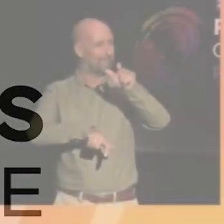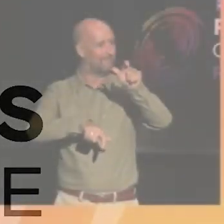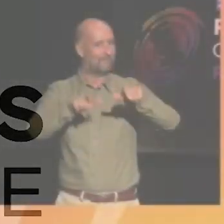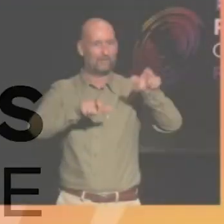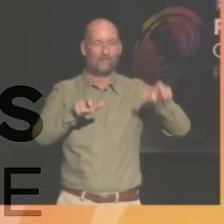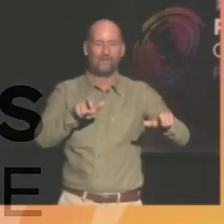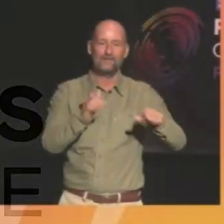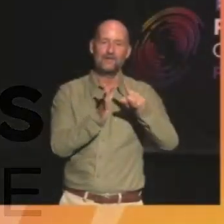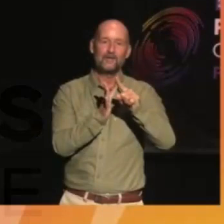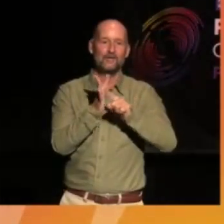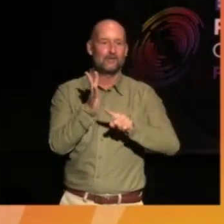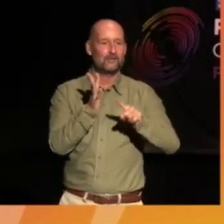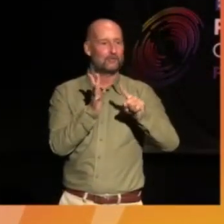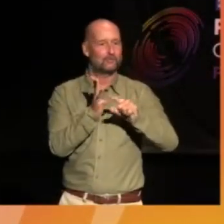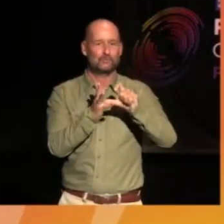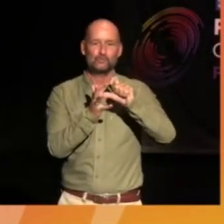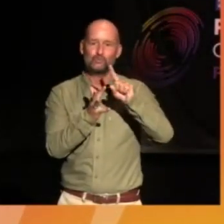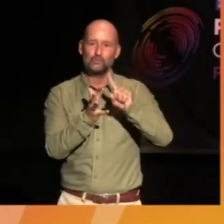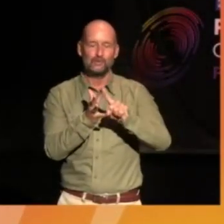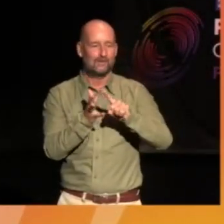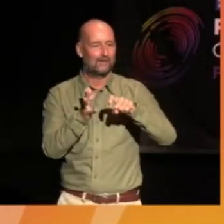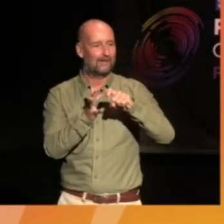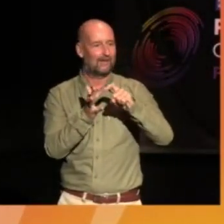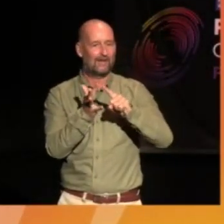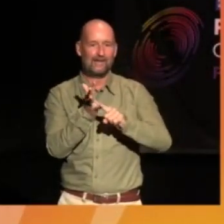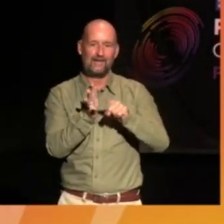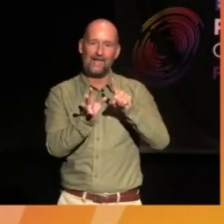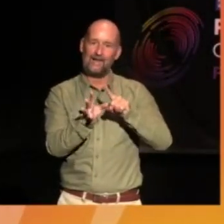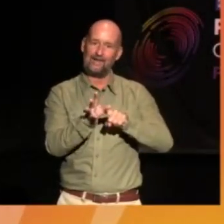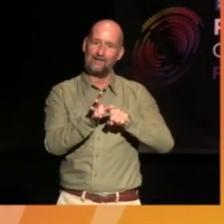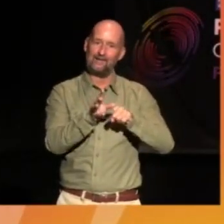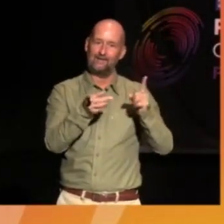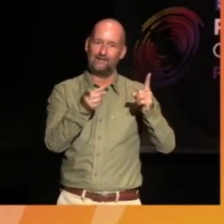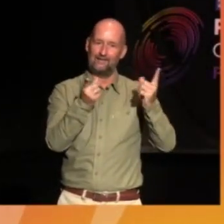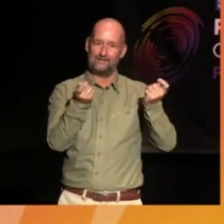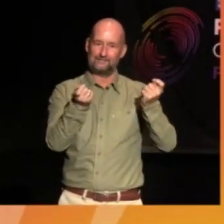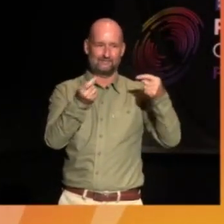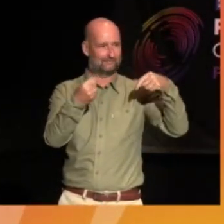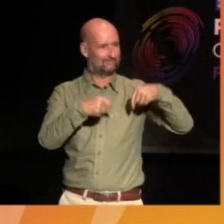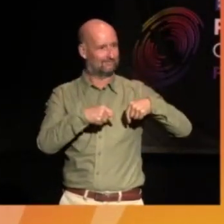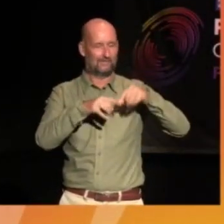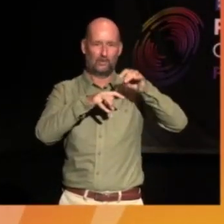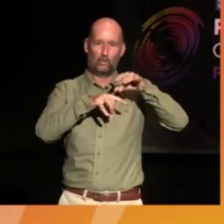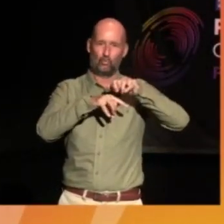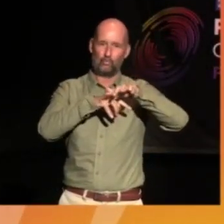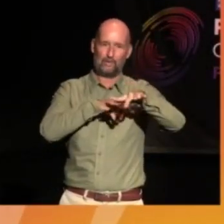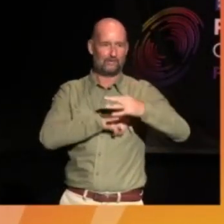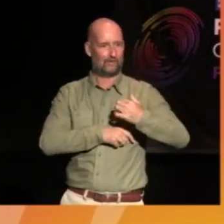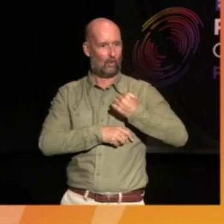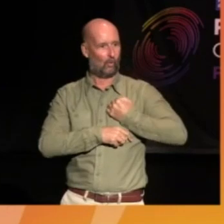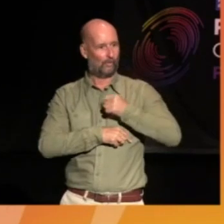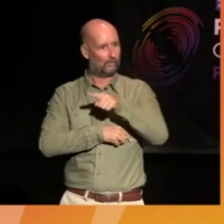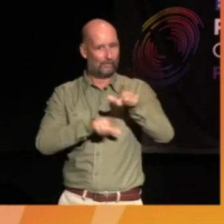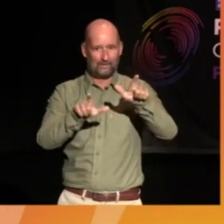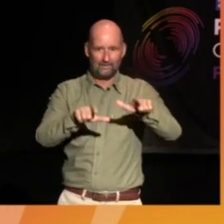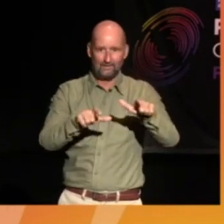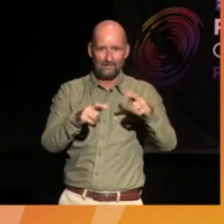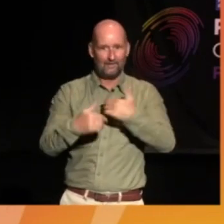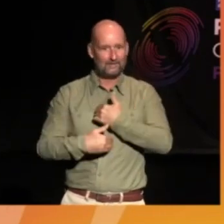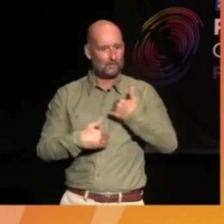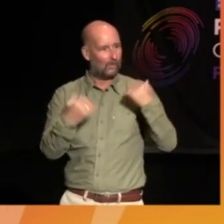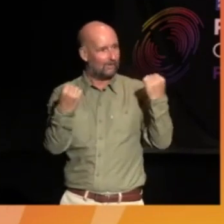I'm Jude Kelly. I'm the Artistic Director of Ripples of Hope, and thank you. Have you all been here all morning? Nodding away. Some of you have just